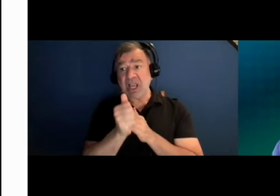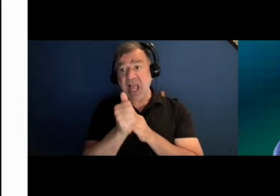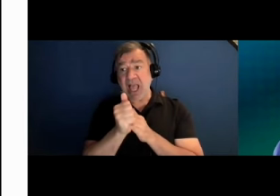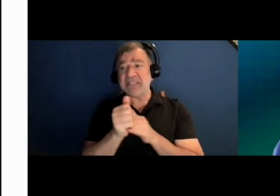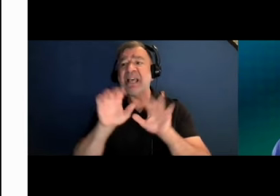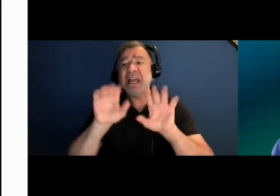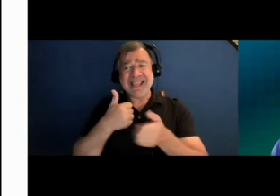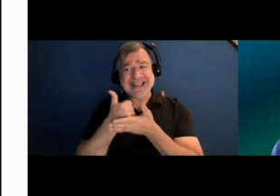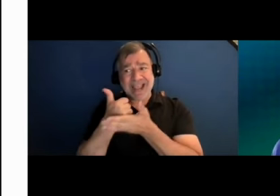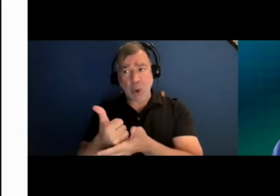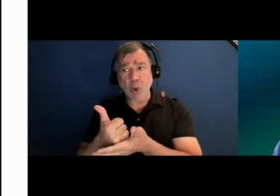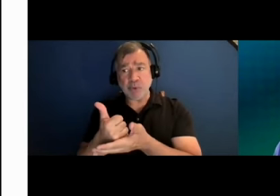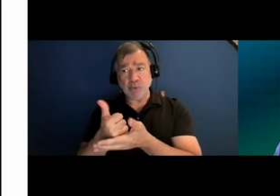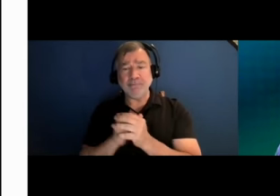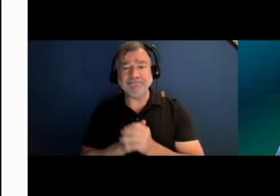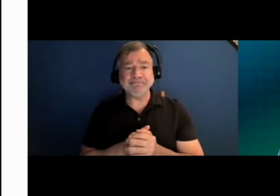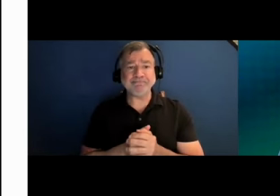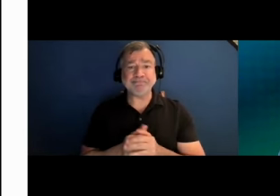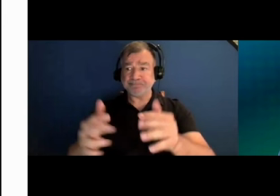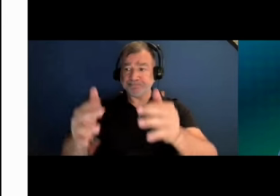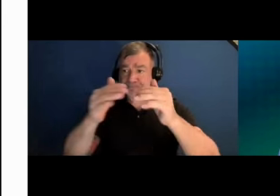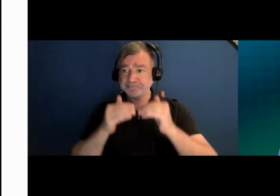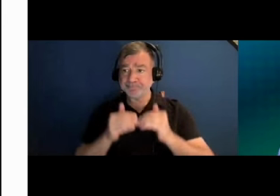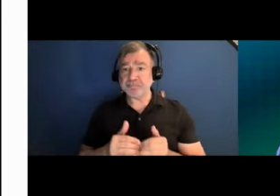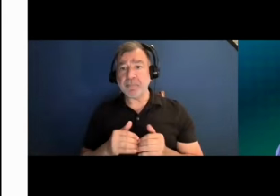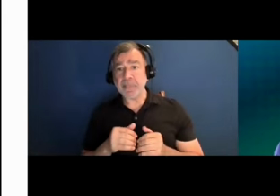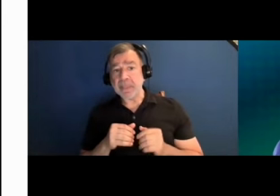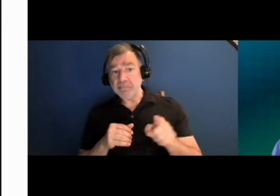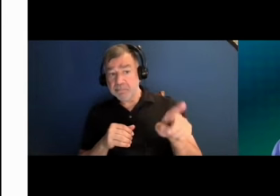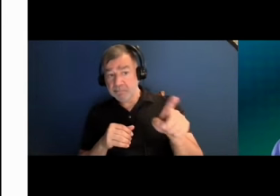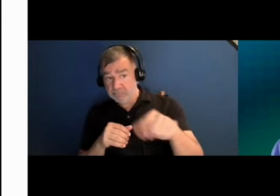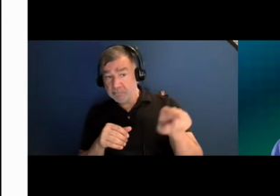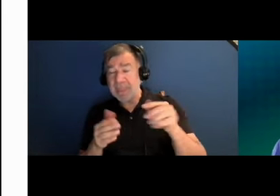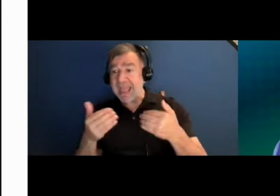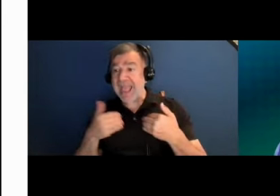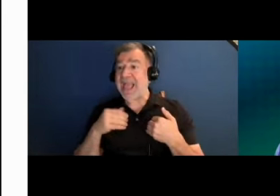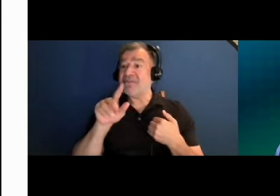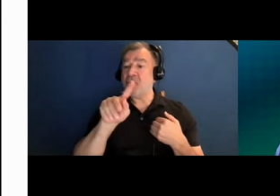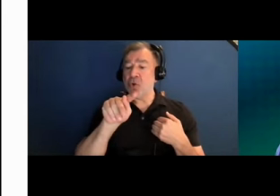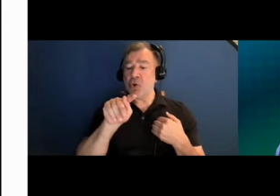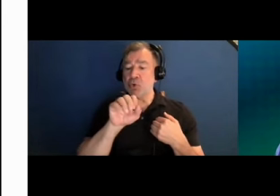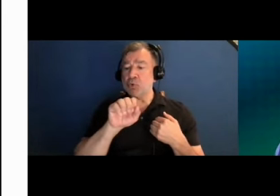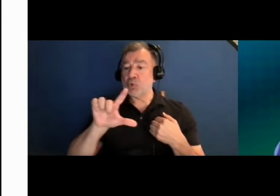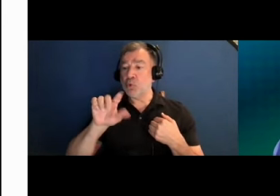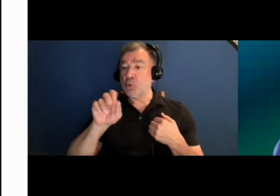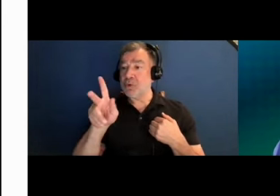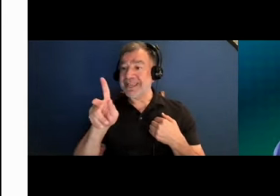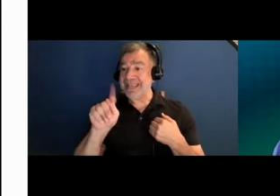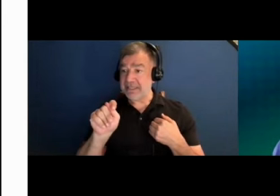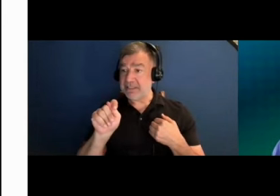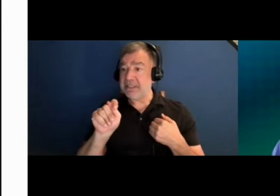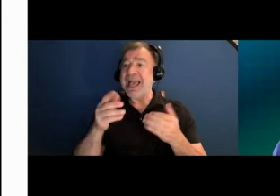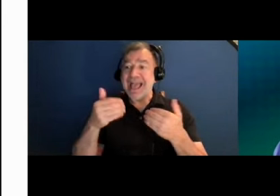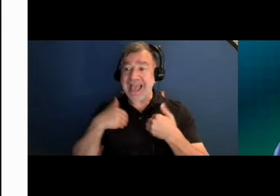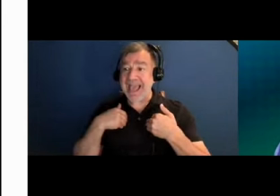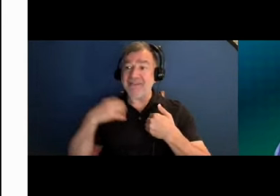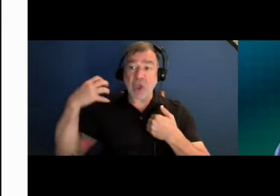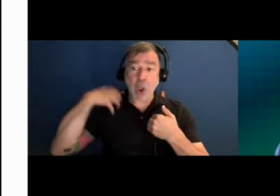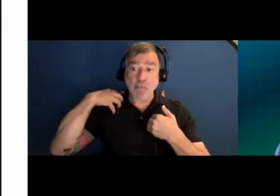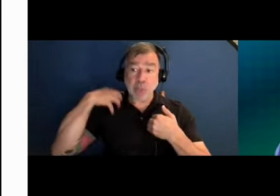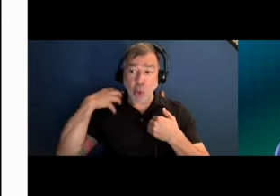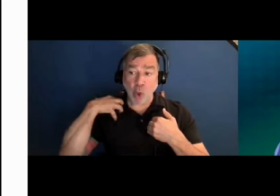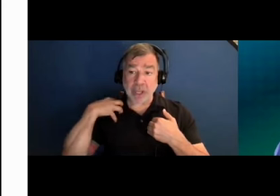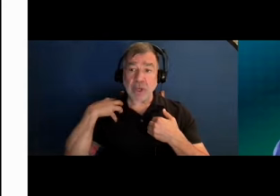next slide, I want to share that we also have some toolkits. We have an employer toolkit, we have a